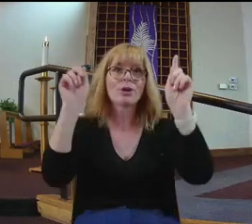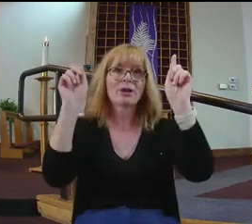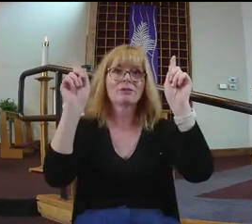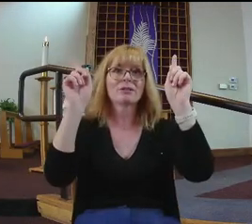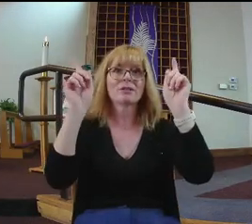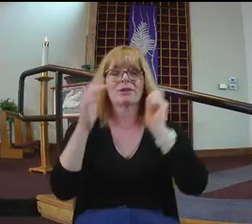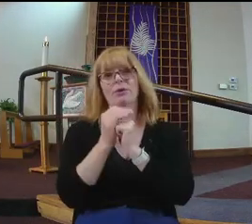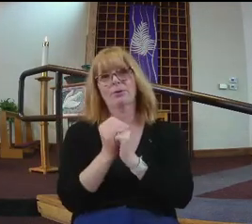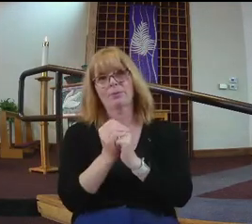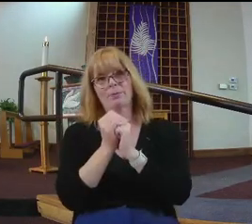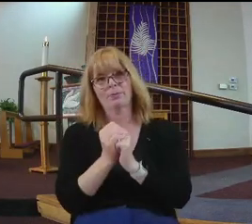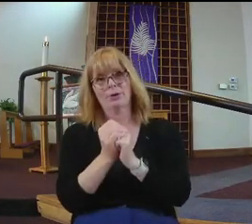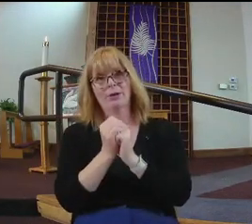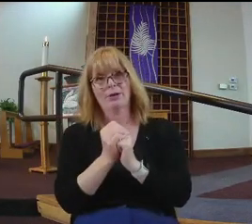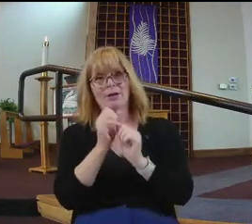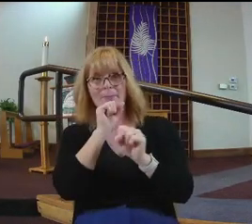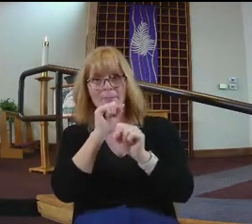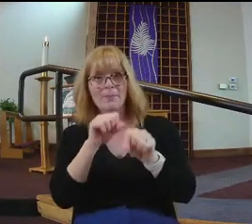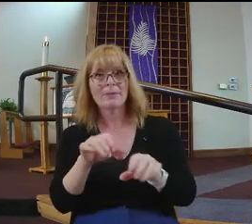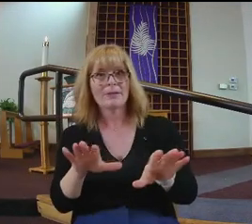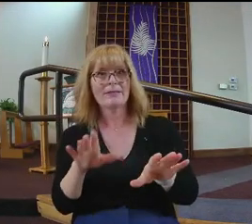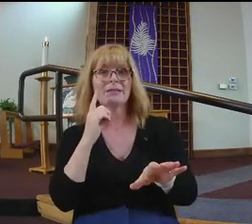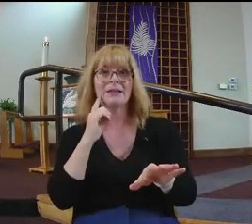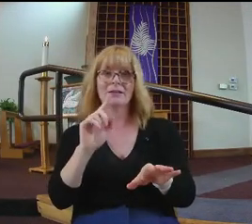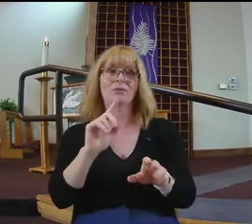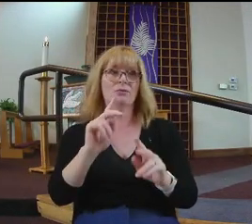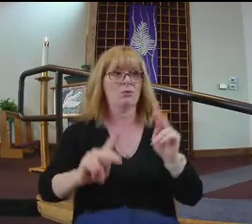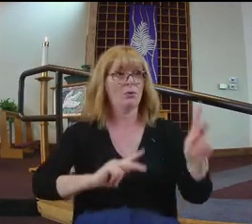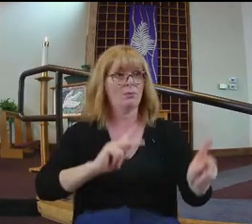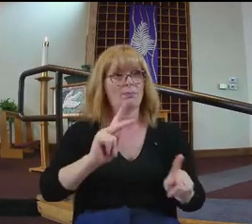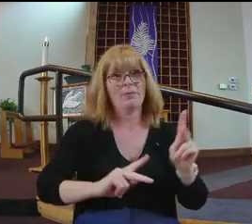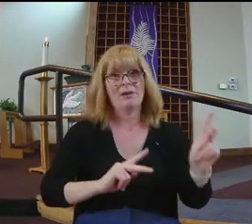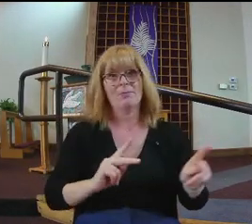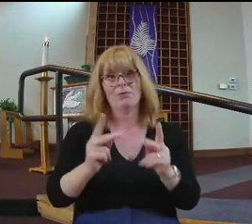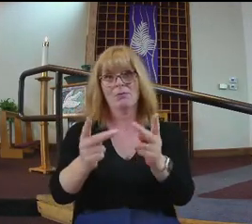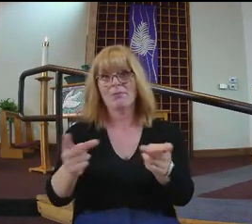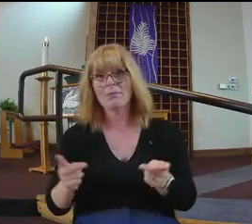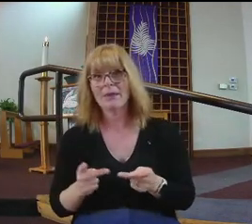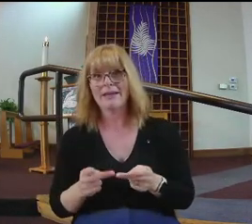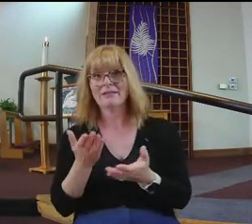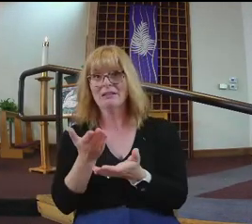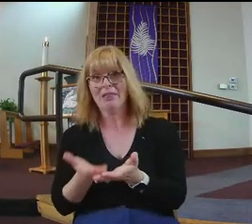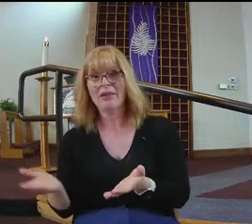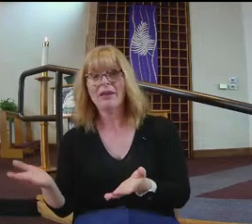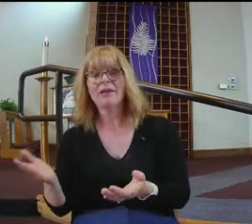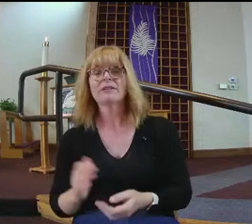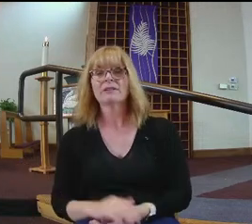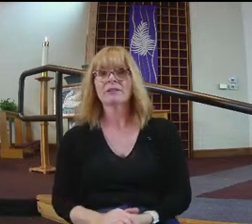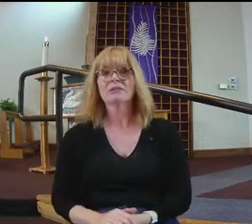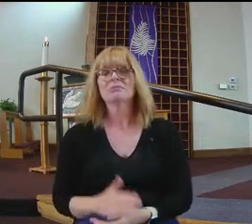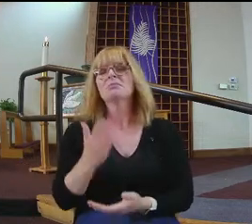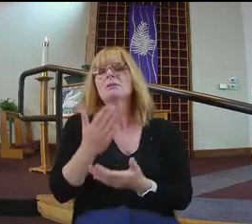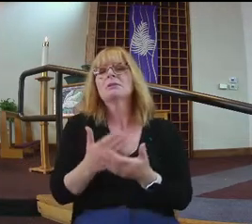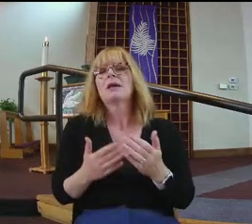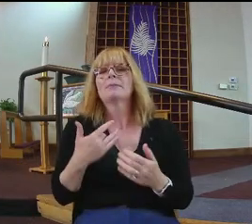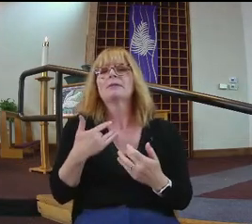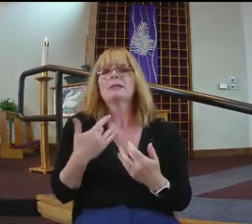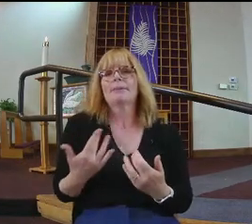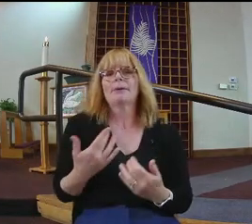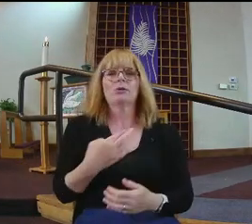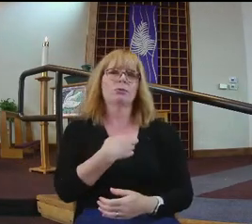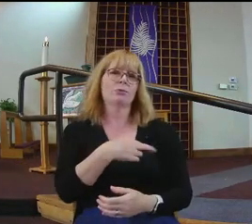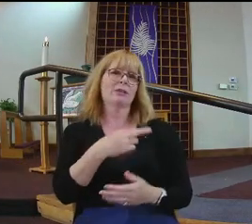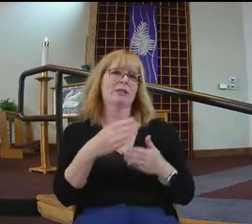praying blessings upon people, places, and things. Now, there are some of the typical religious